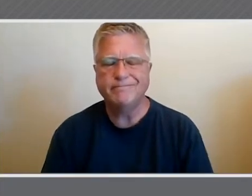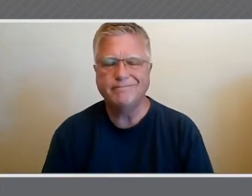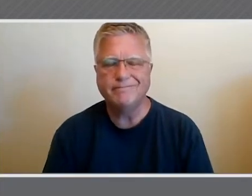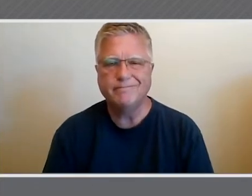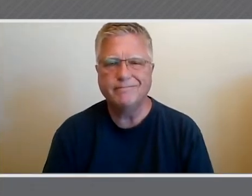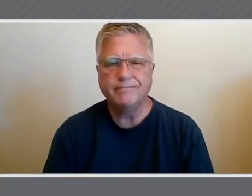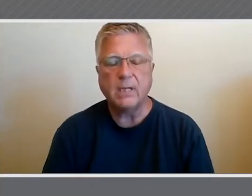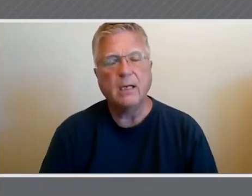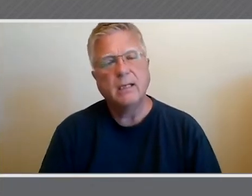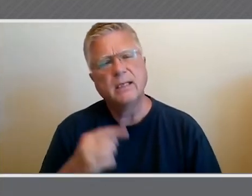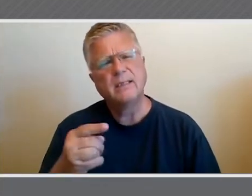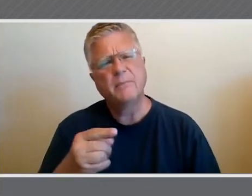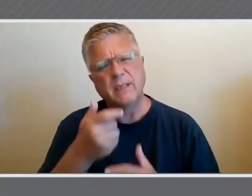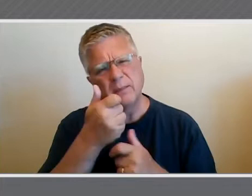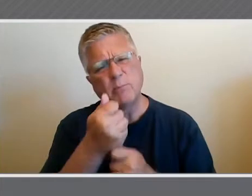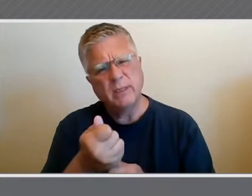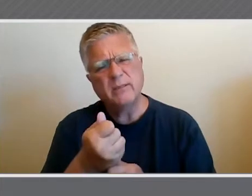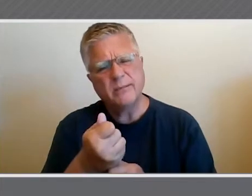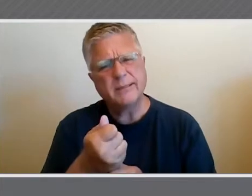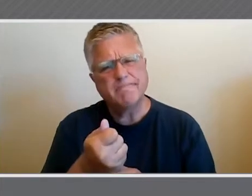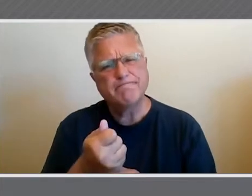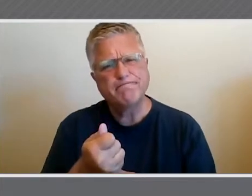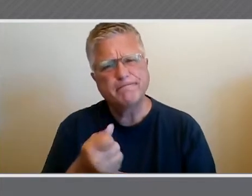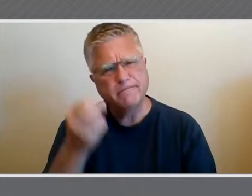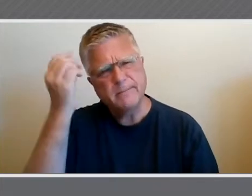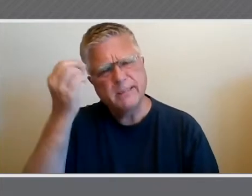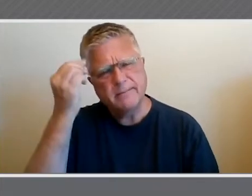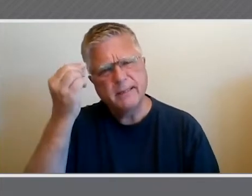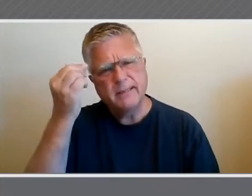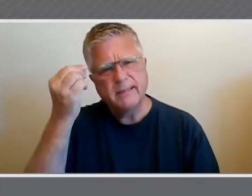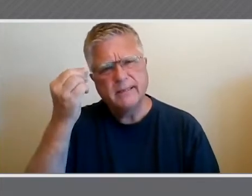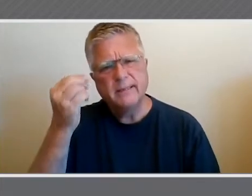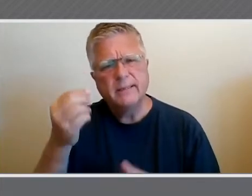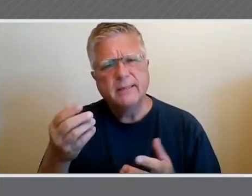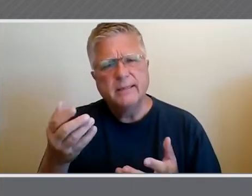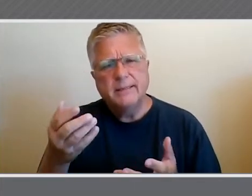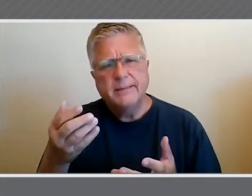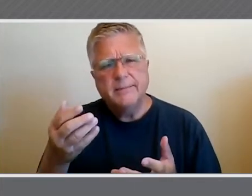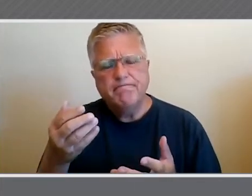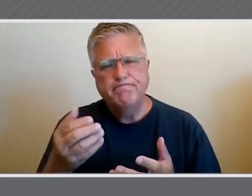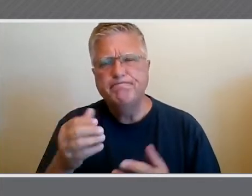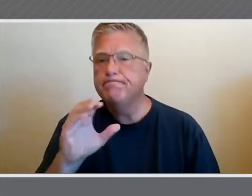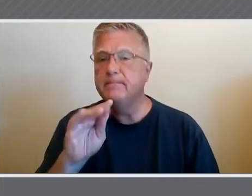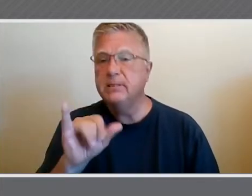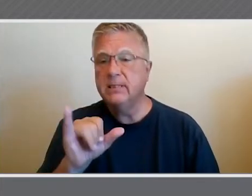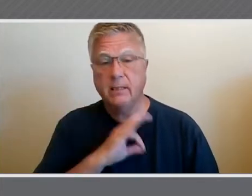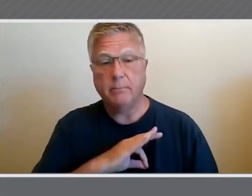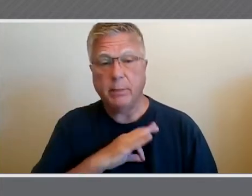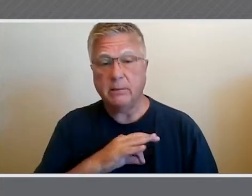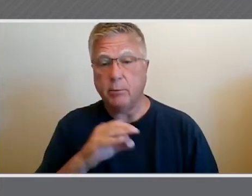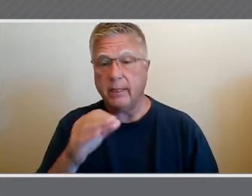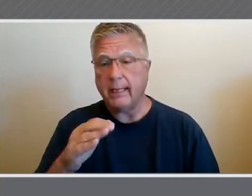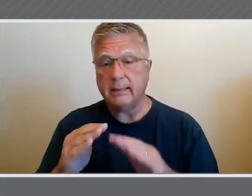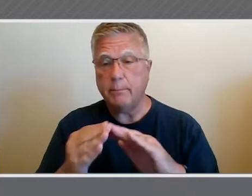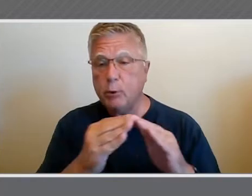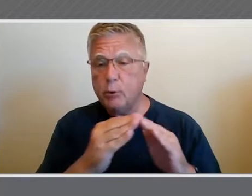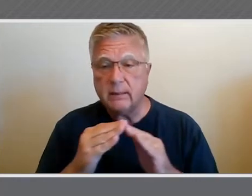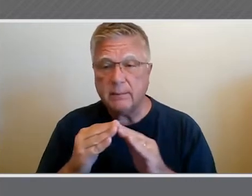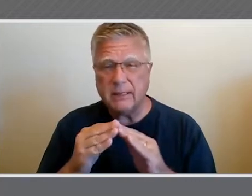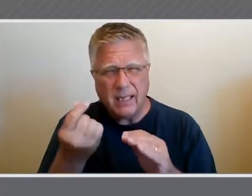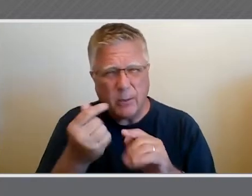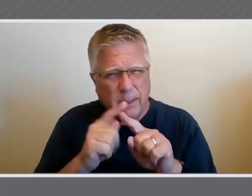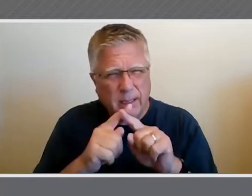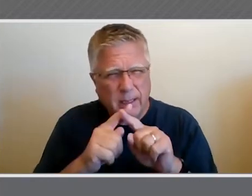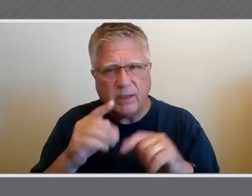One thing that is interesting to think about is the city of Pittsburgh as a municipality is a little bit different